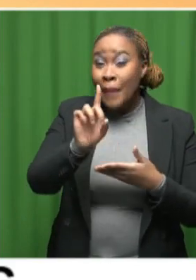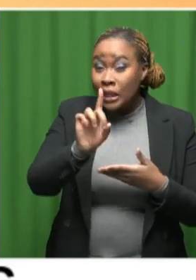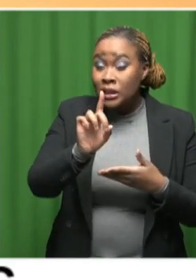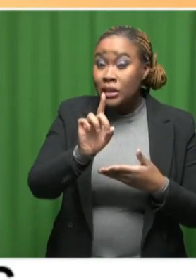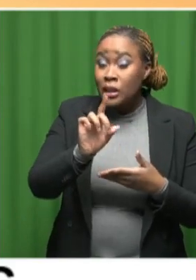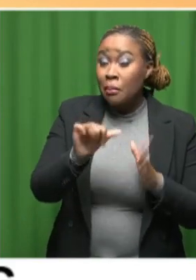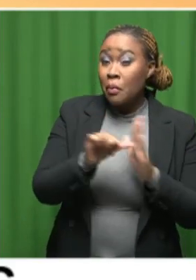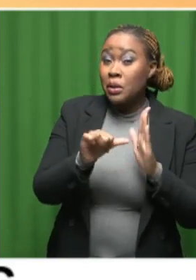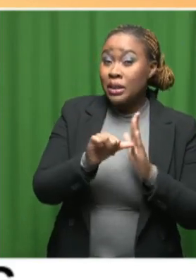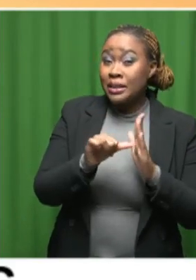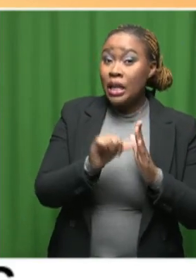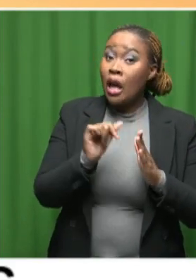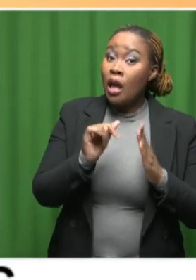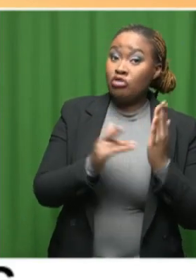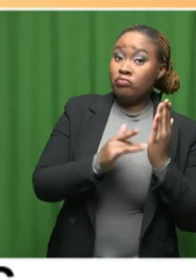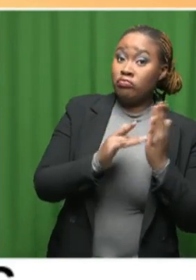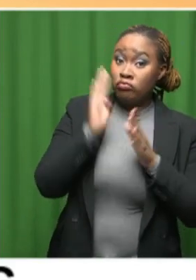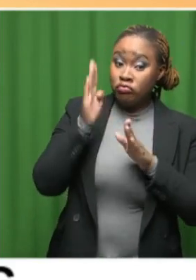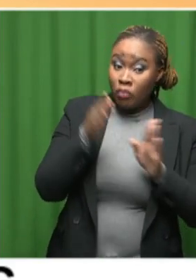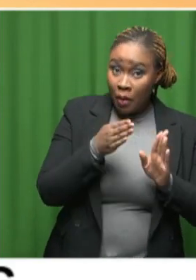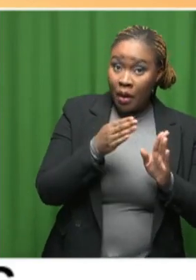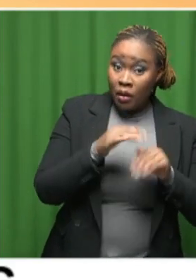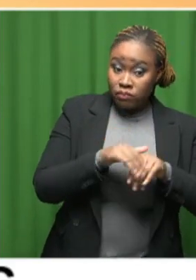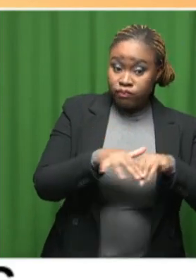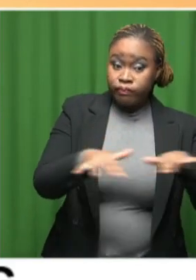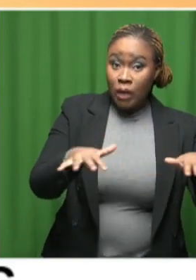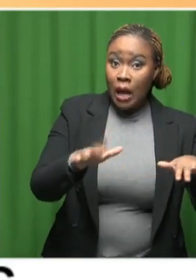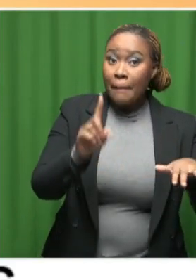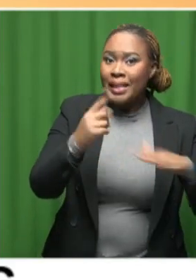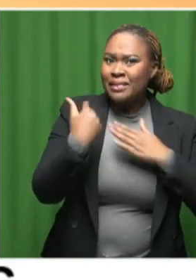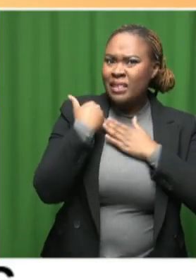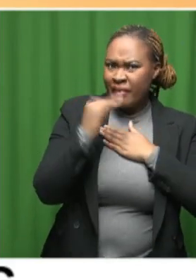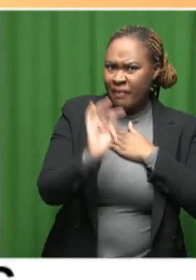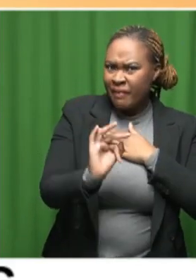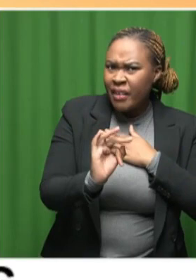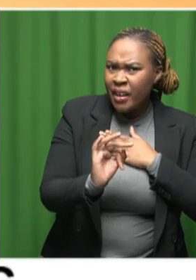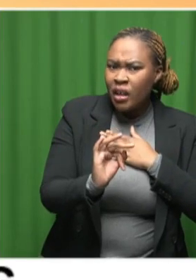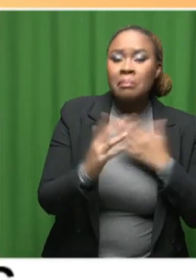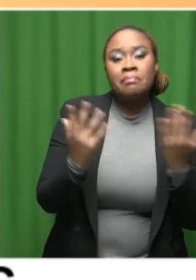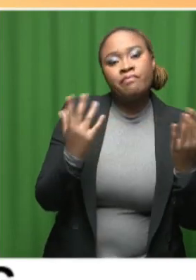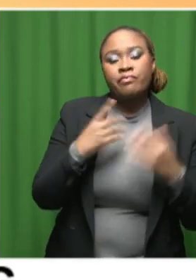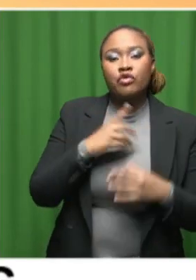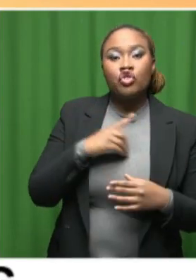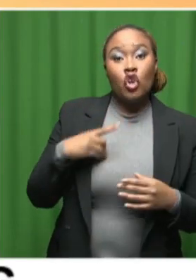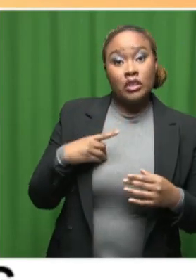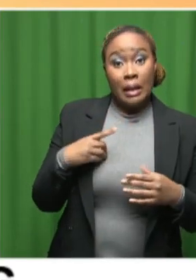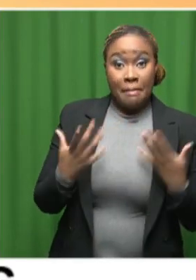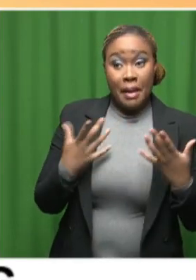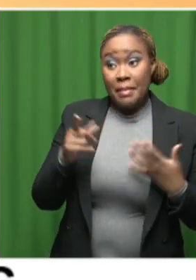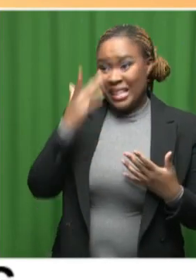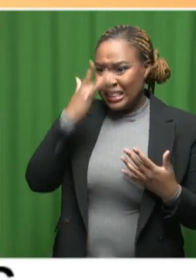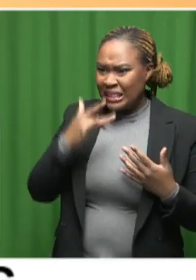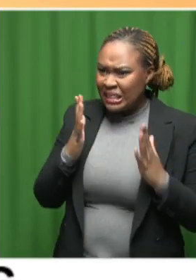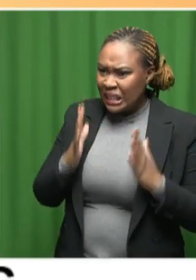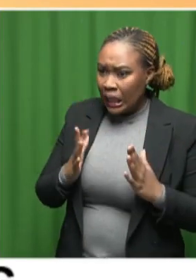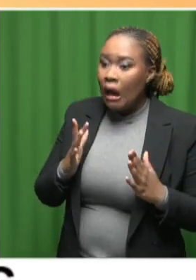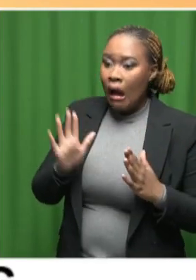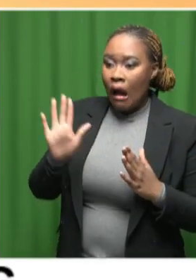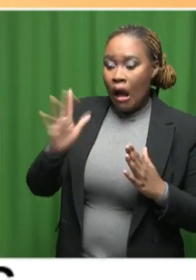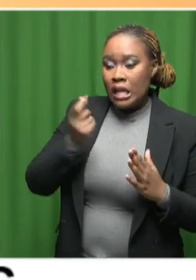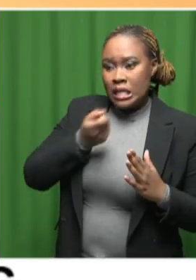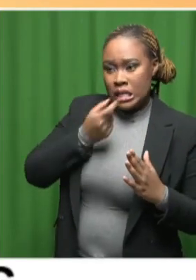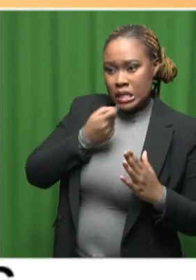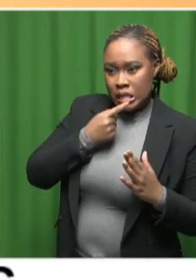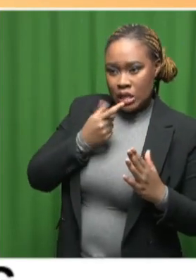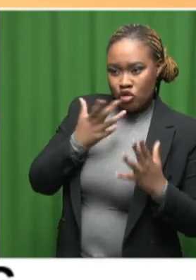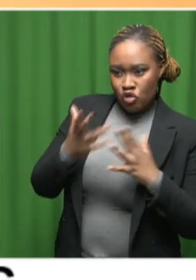safe? So when a healthcare professional is actually prescribing, should the system, the digital